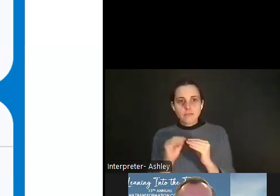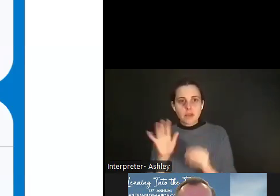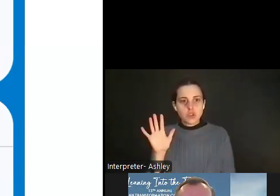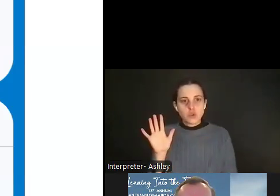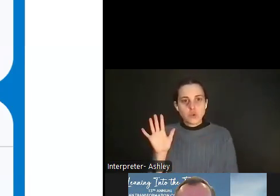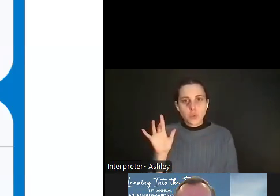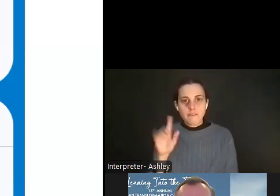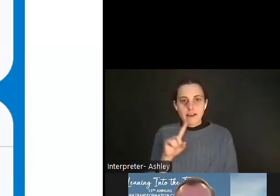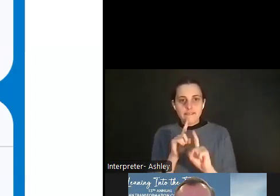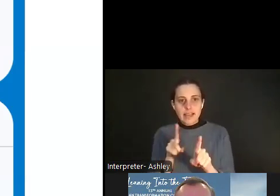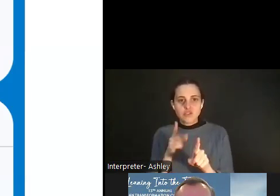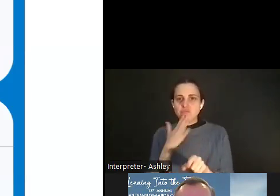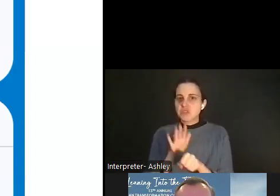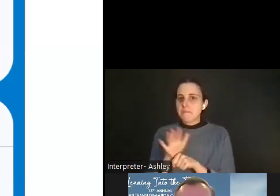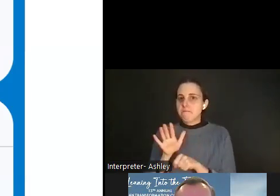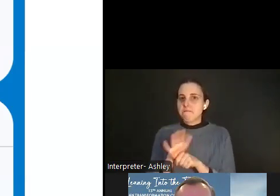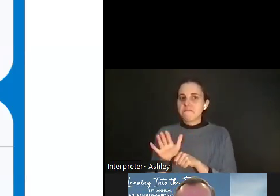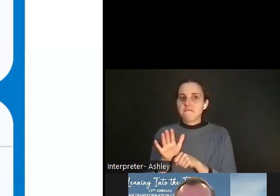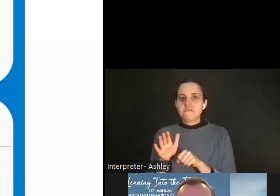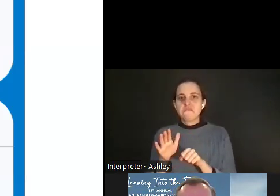will give us a good